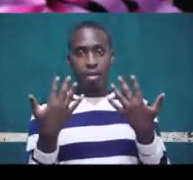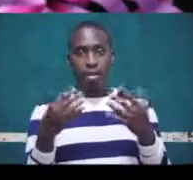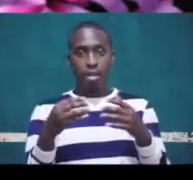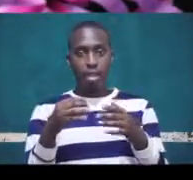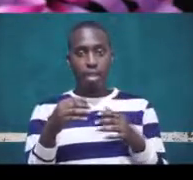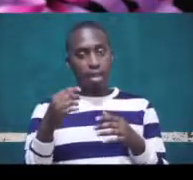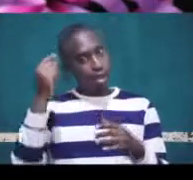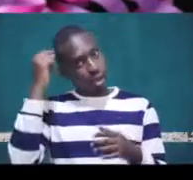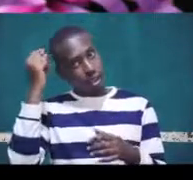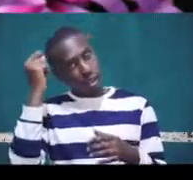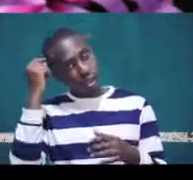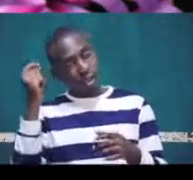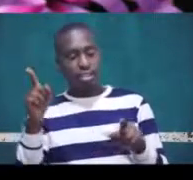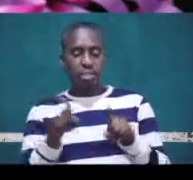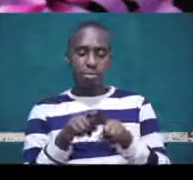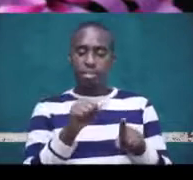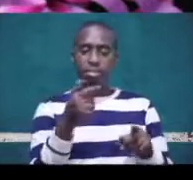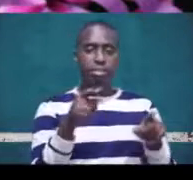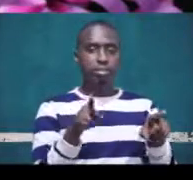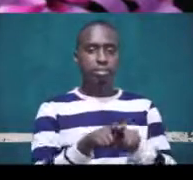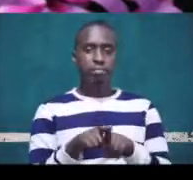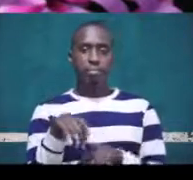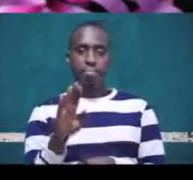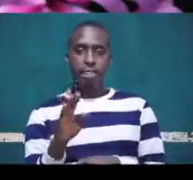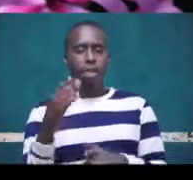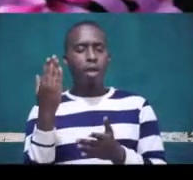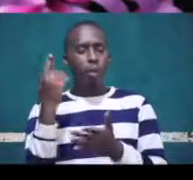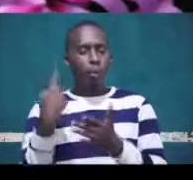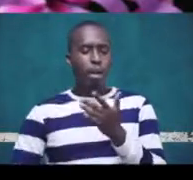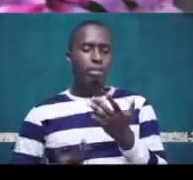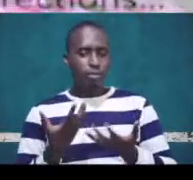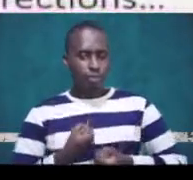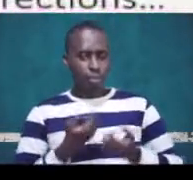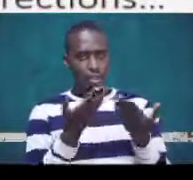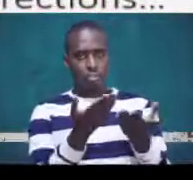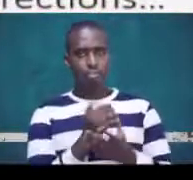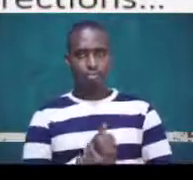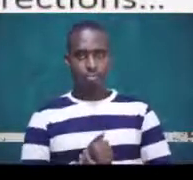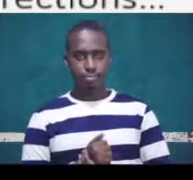the eyes, and stuff like that. So, what exactly do we have here?